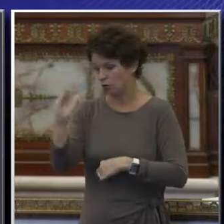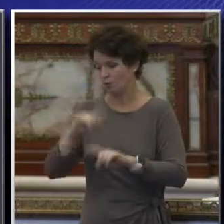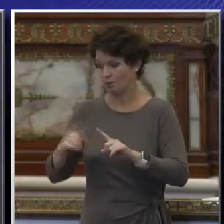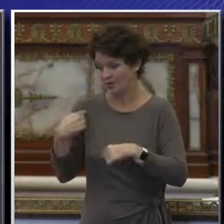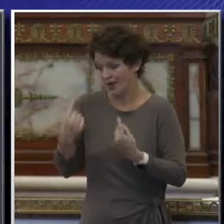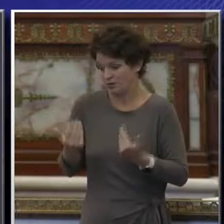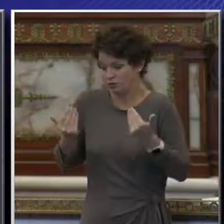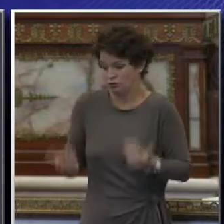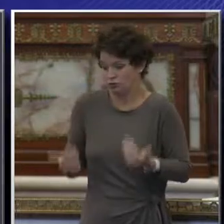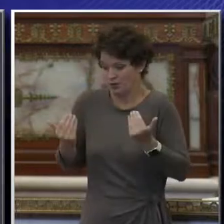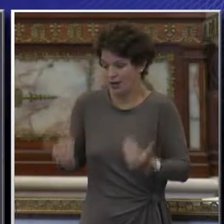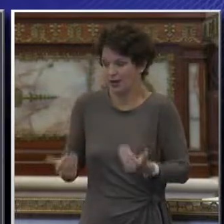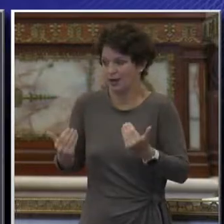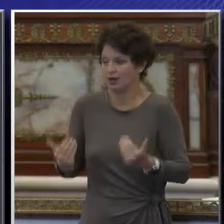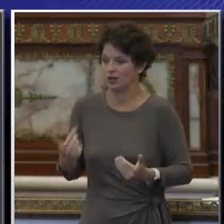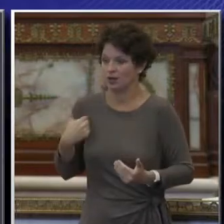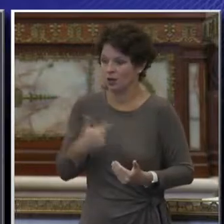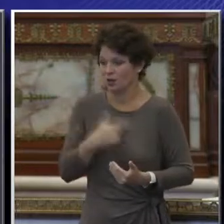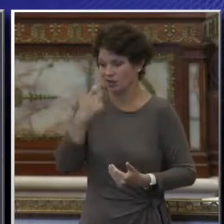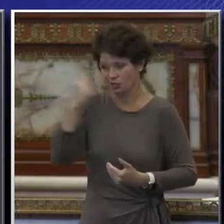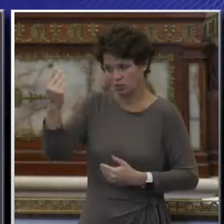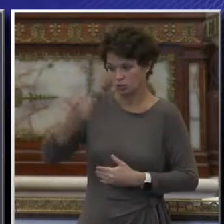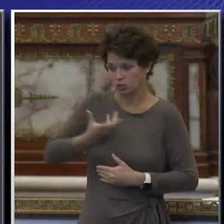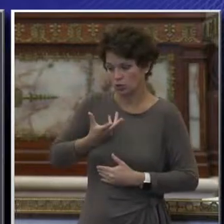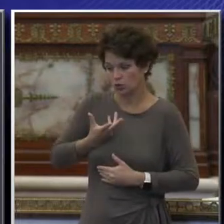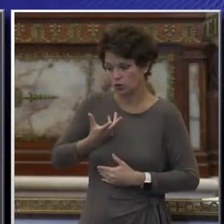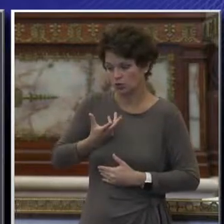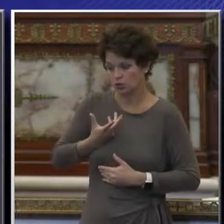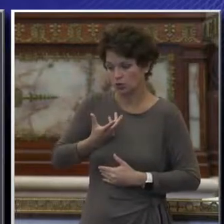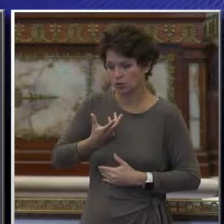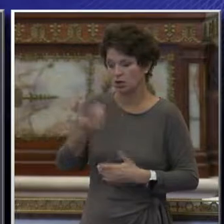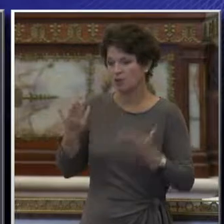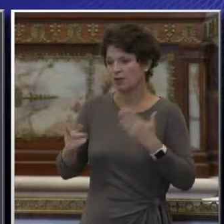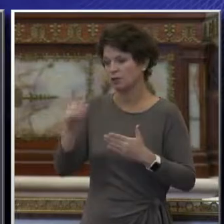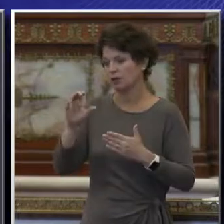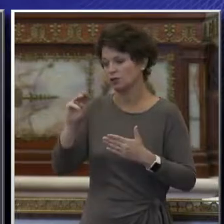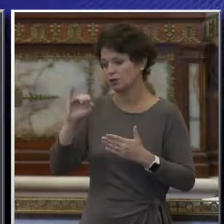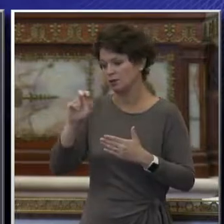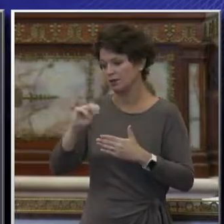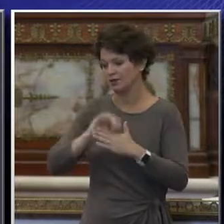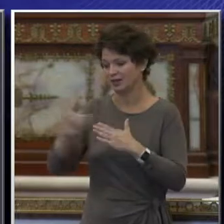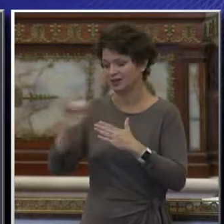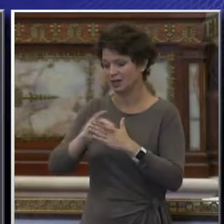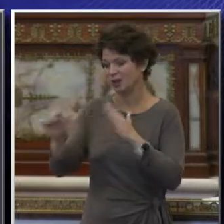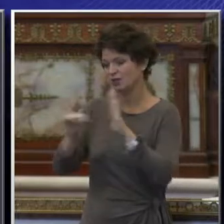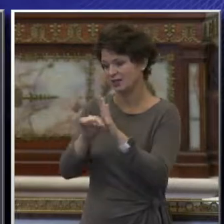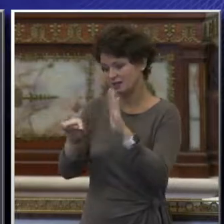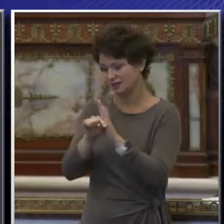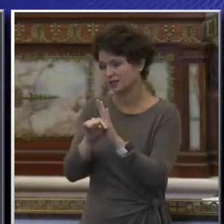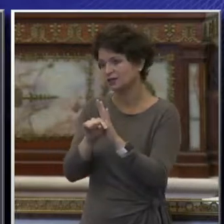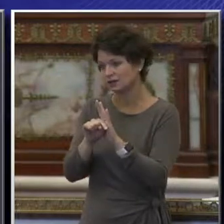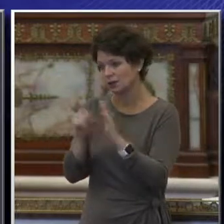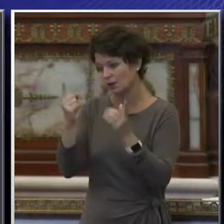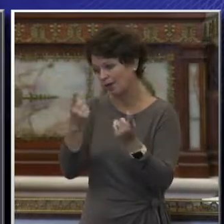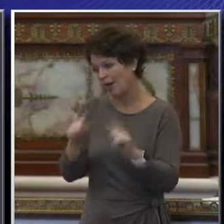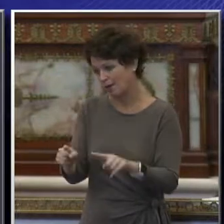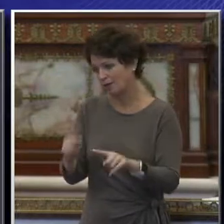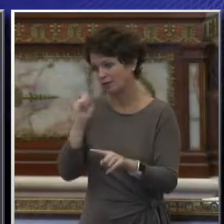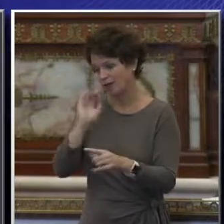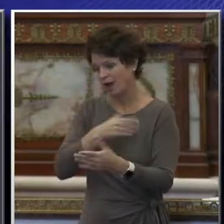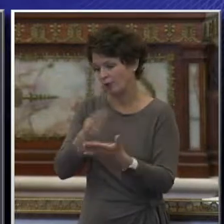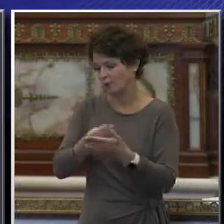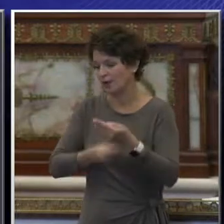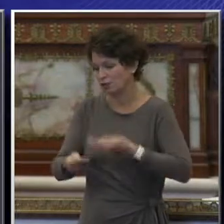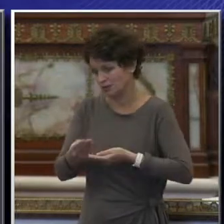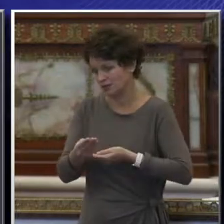of today, we were just told that we're going to see another $100 million deficit to our overall budget. And